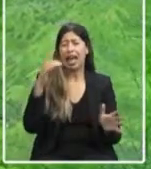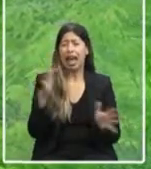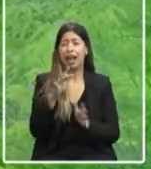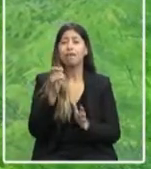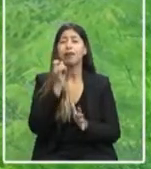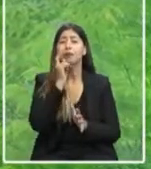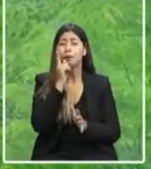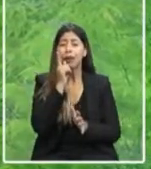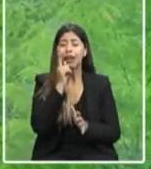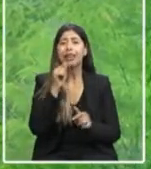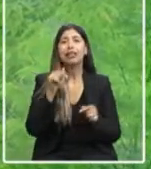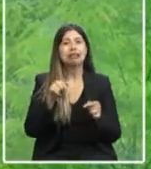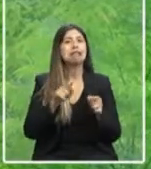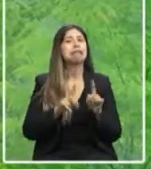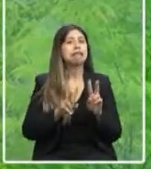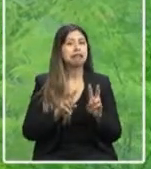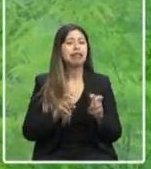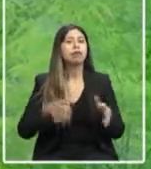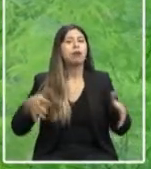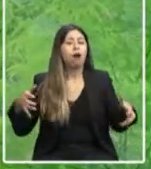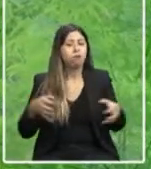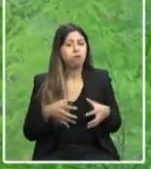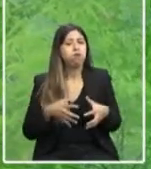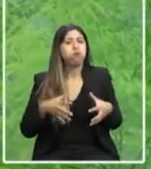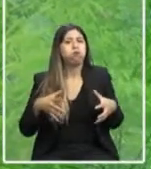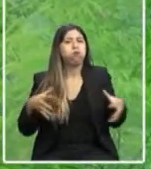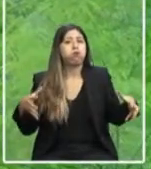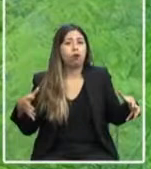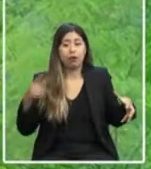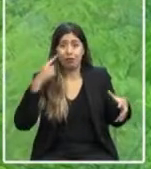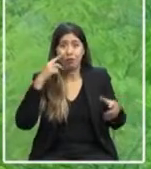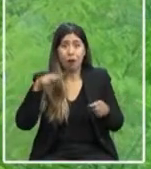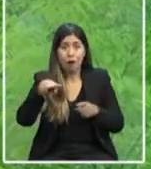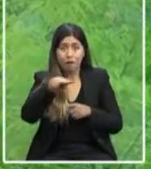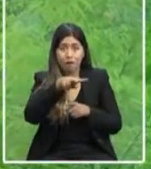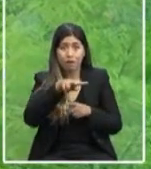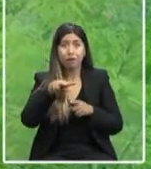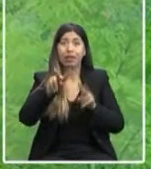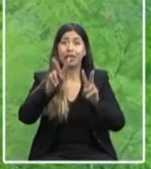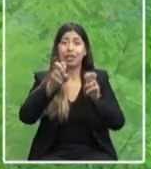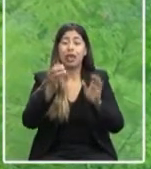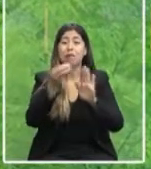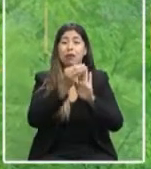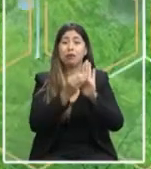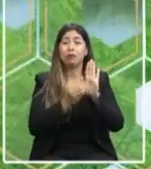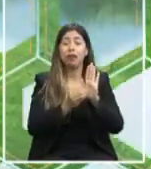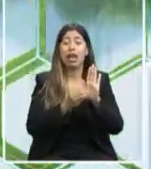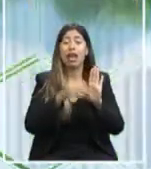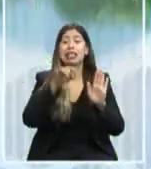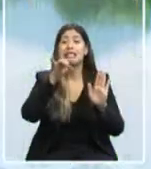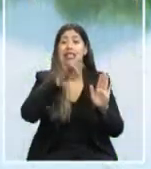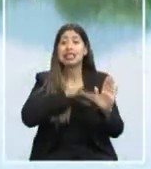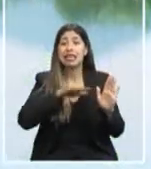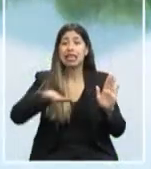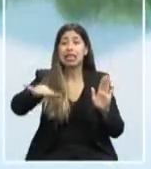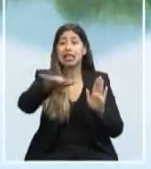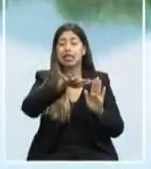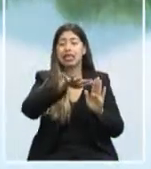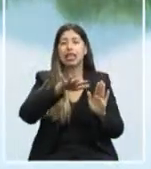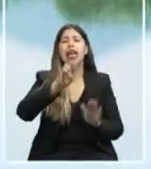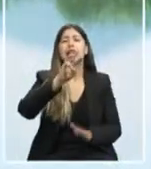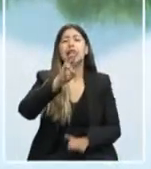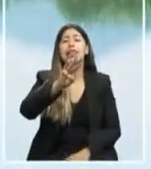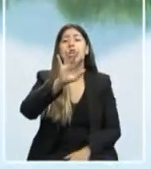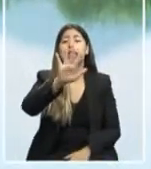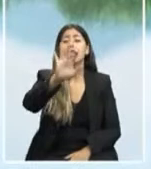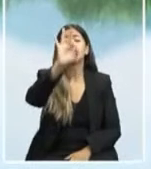before when I prepared this talk. And 35% of the adult population in Chile suffer from obesity, and